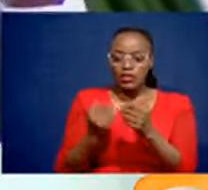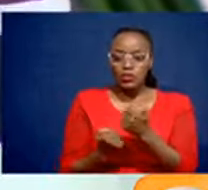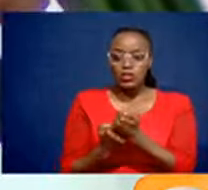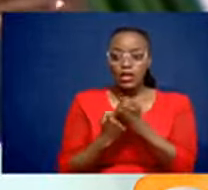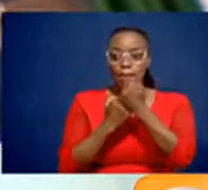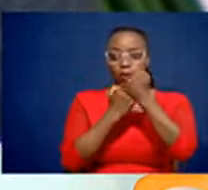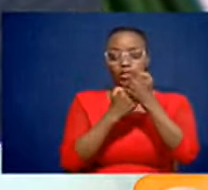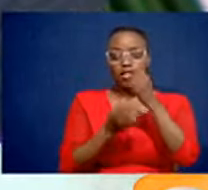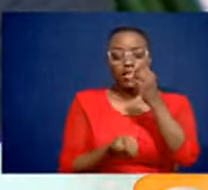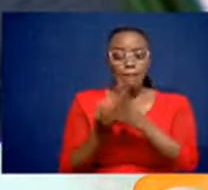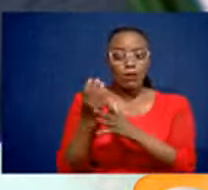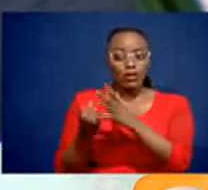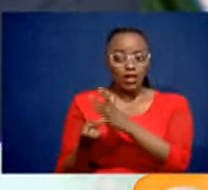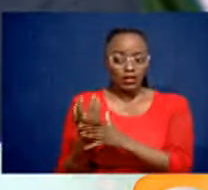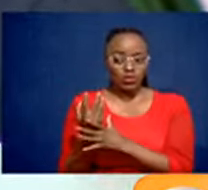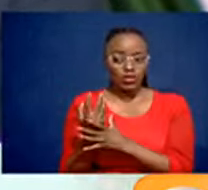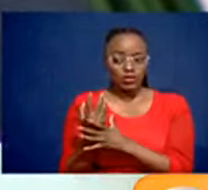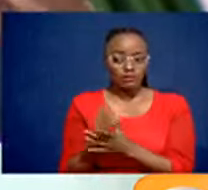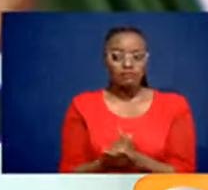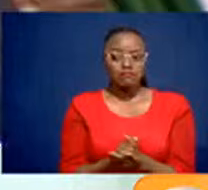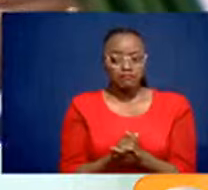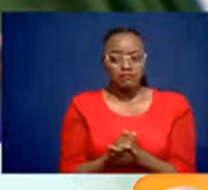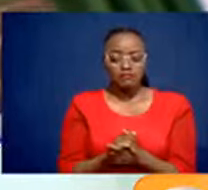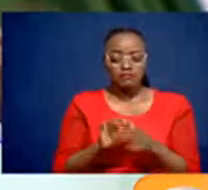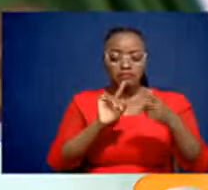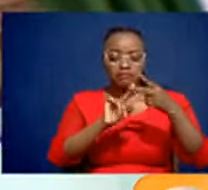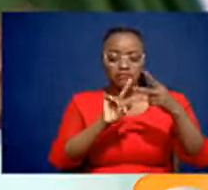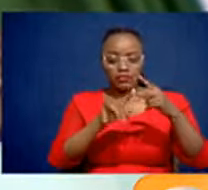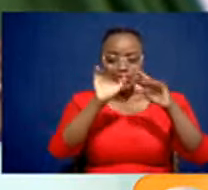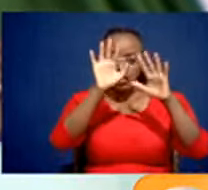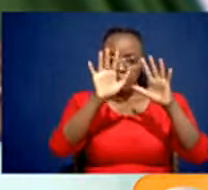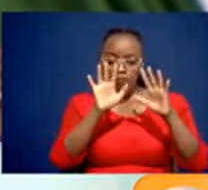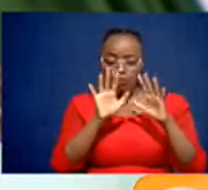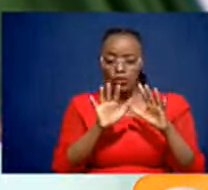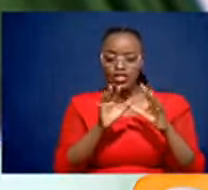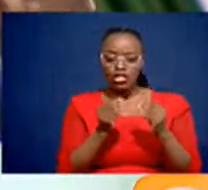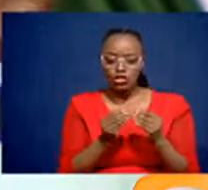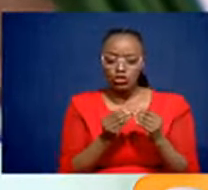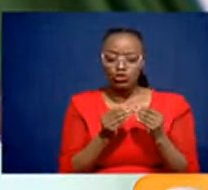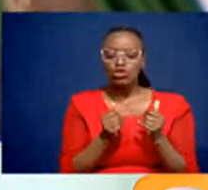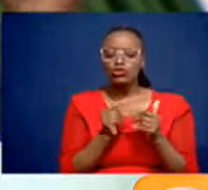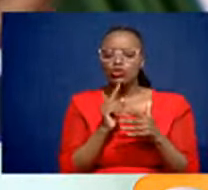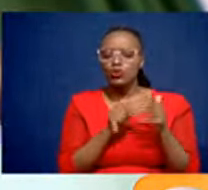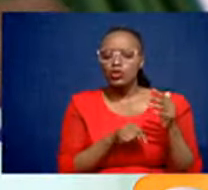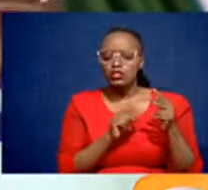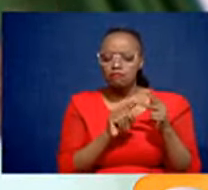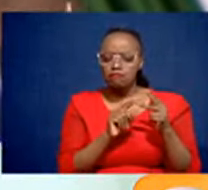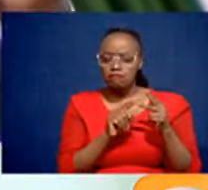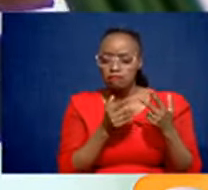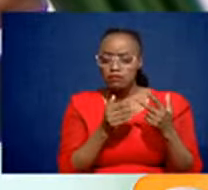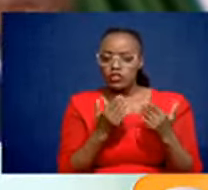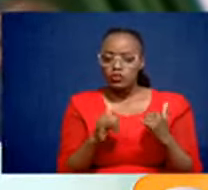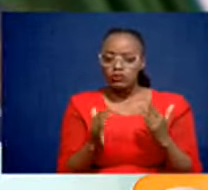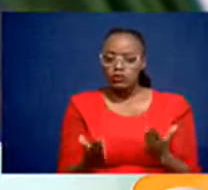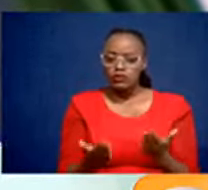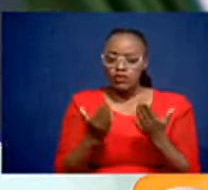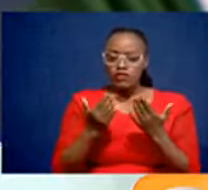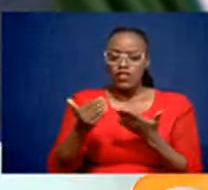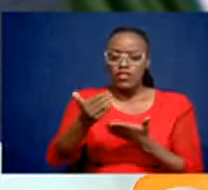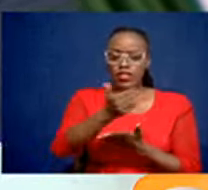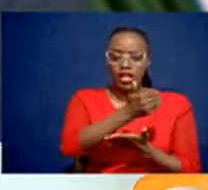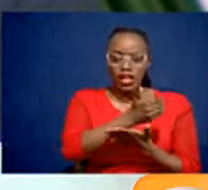supporting production. The second fundamental intervention was to enhance national revenue